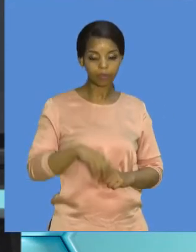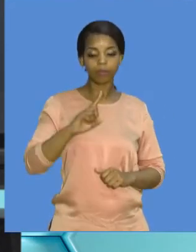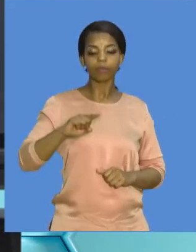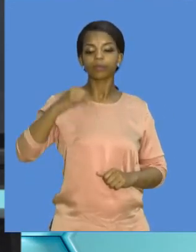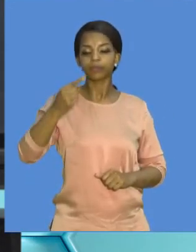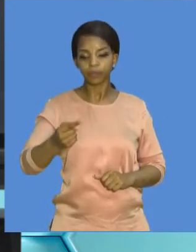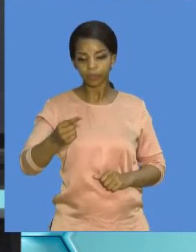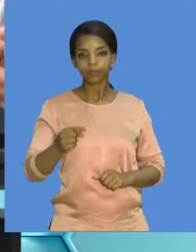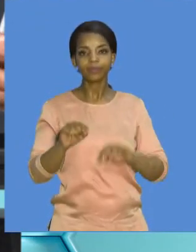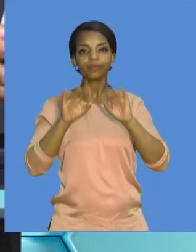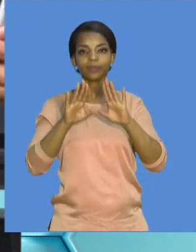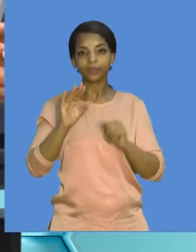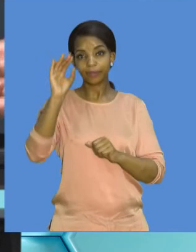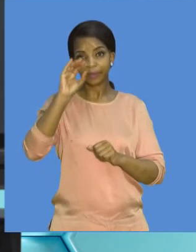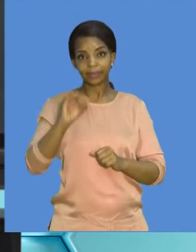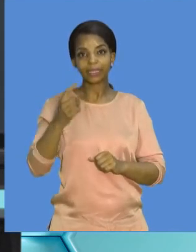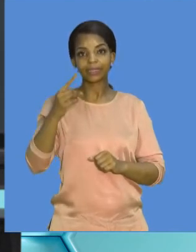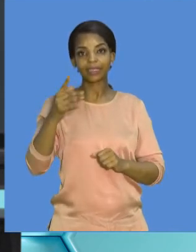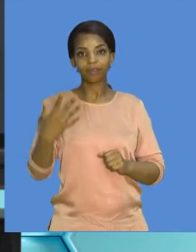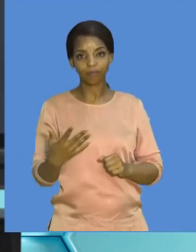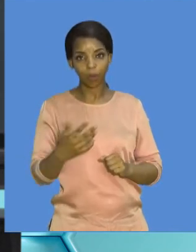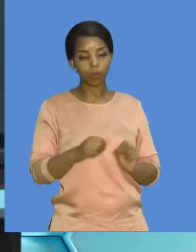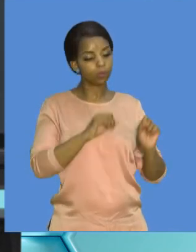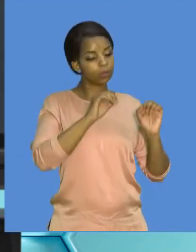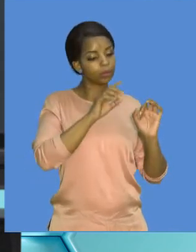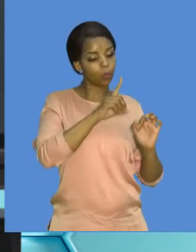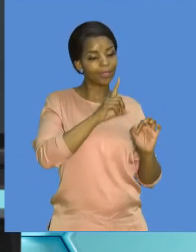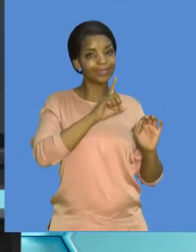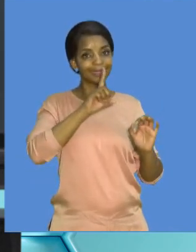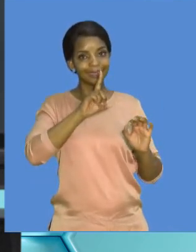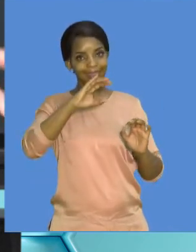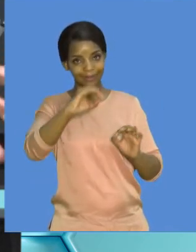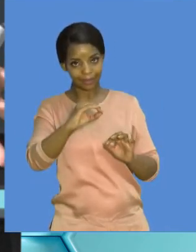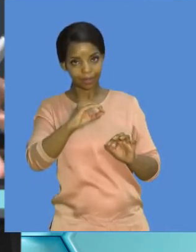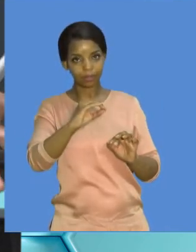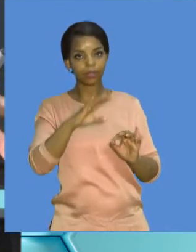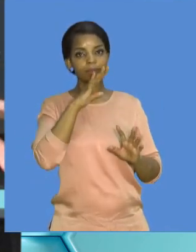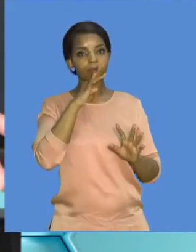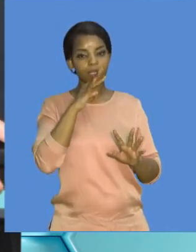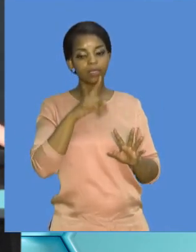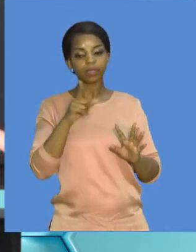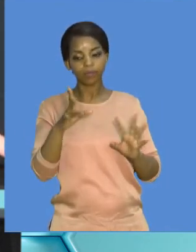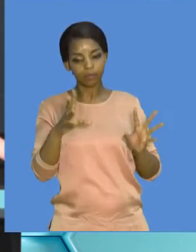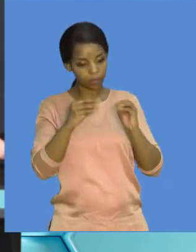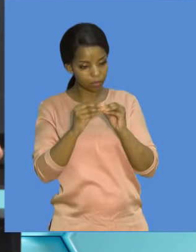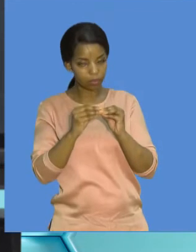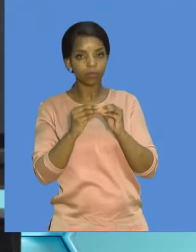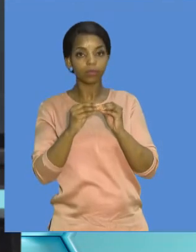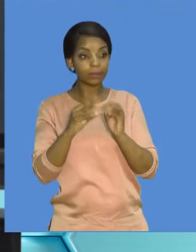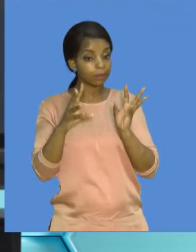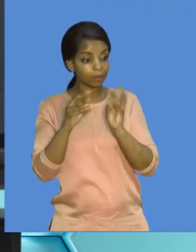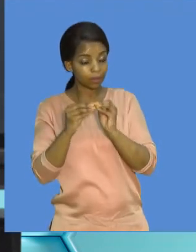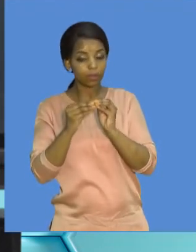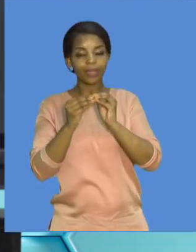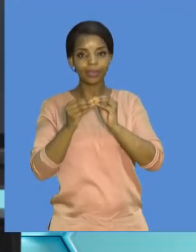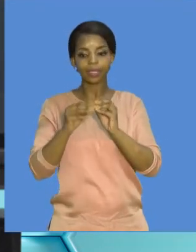of 110 rands. Third year, 10% of whatever that I have at the end of two